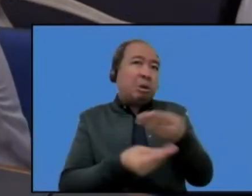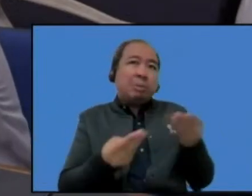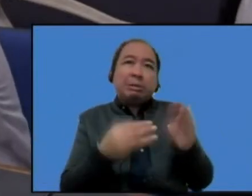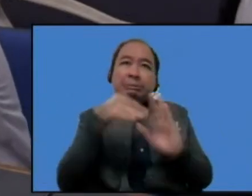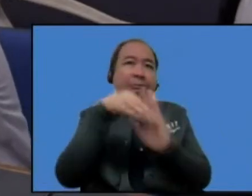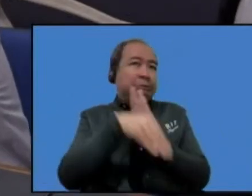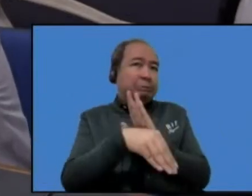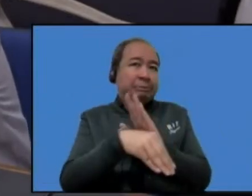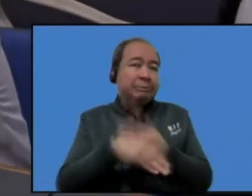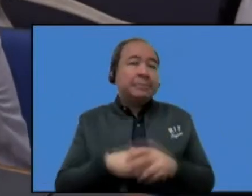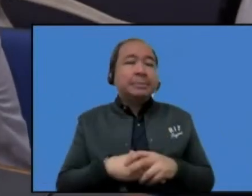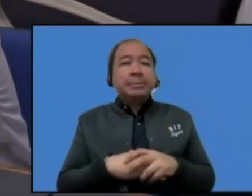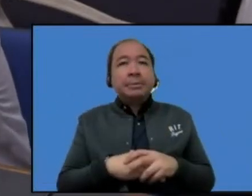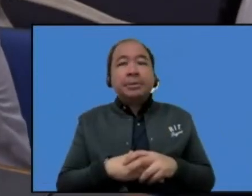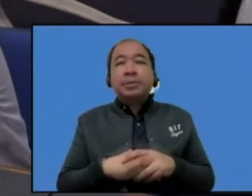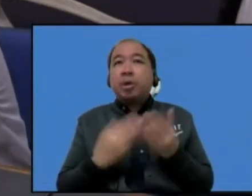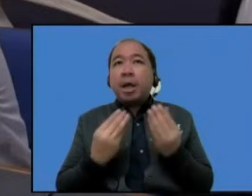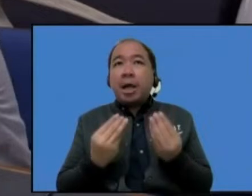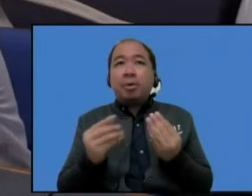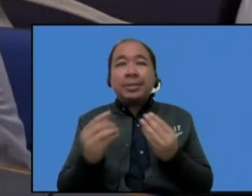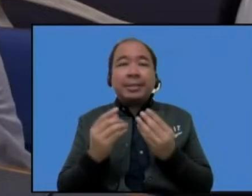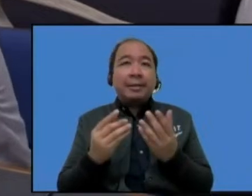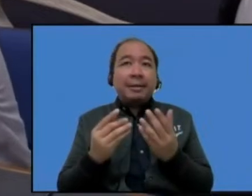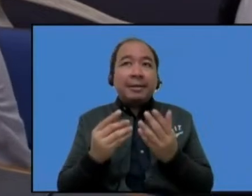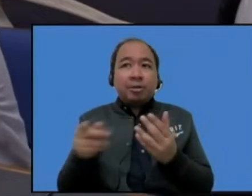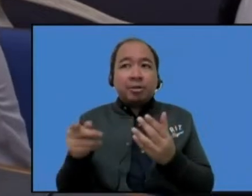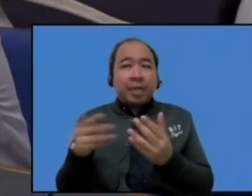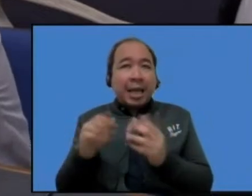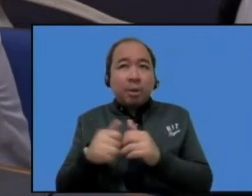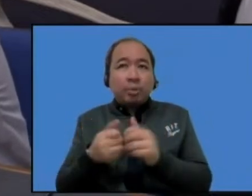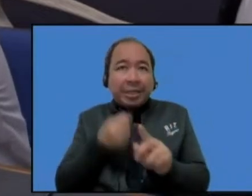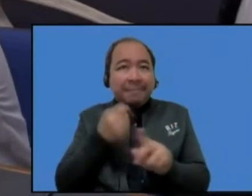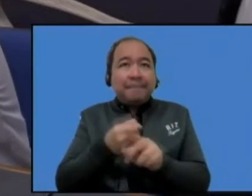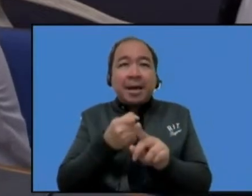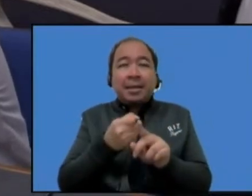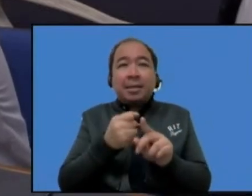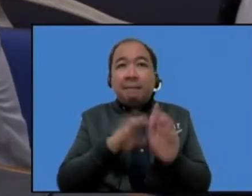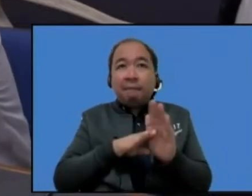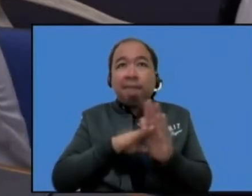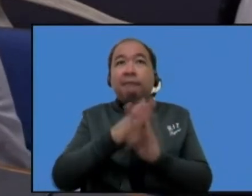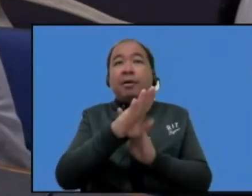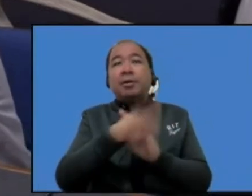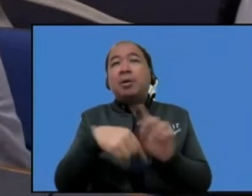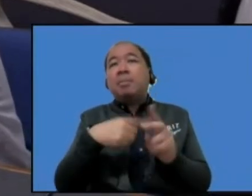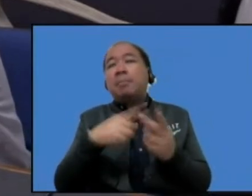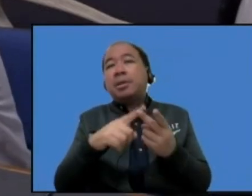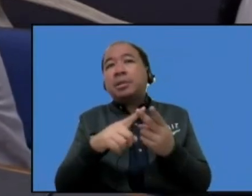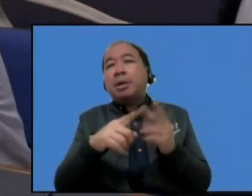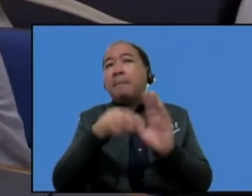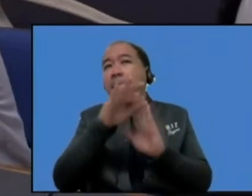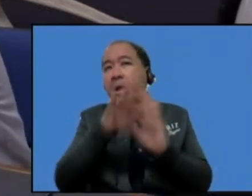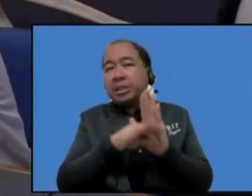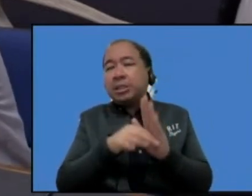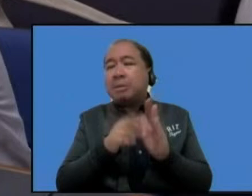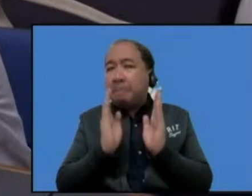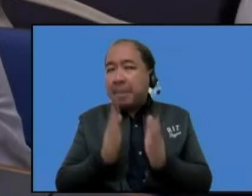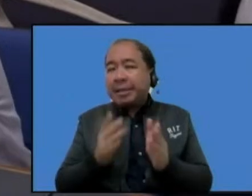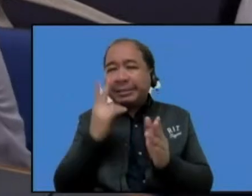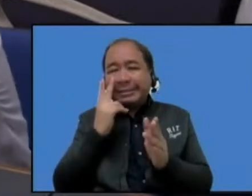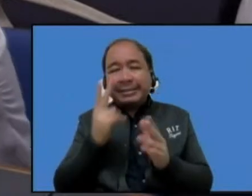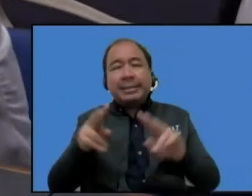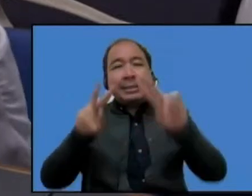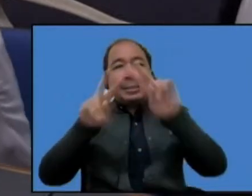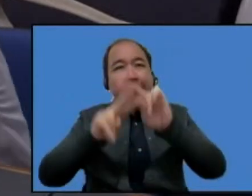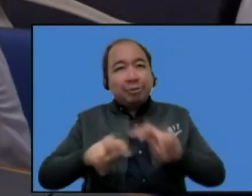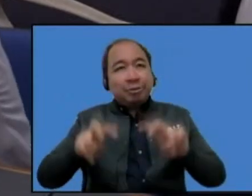improving value-driven and evidence-based policy making, this is something that deserves to be looked at. Because